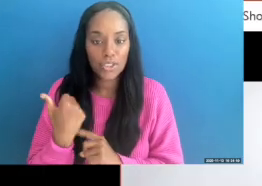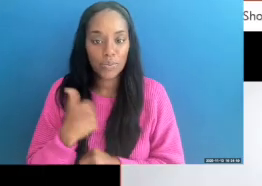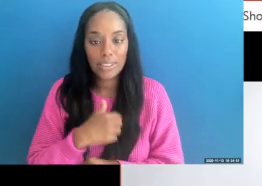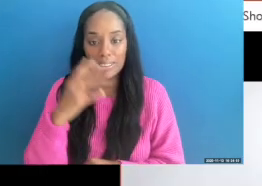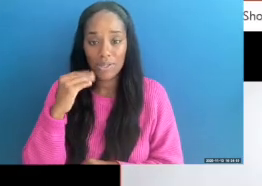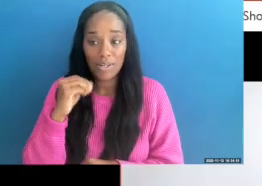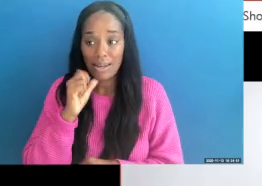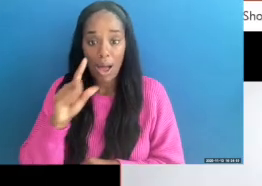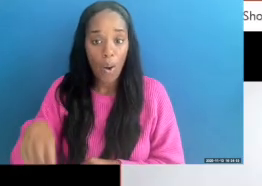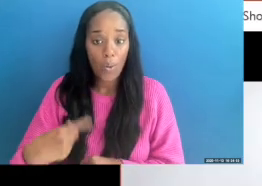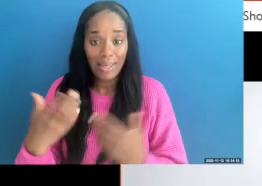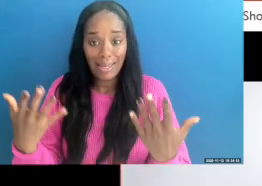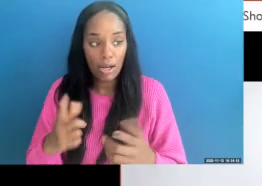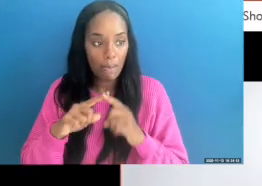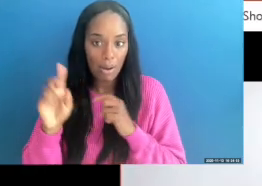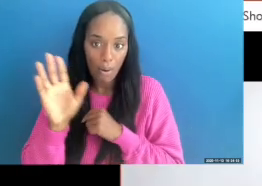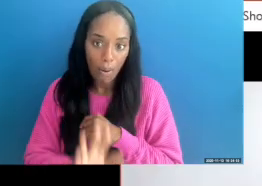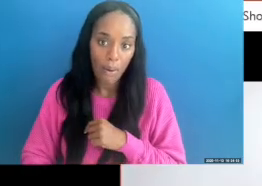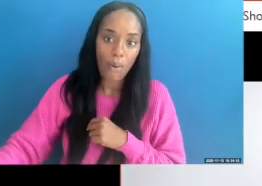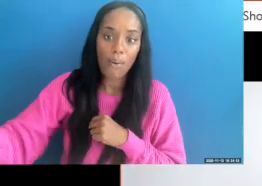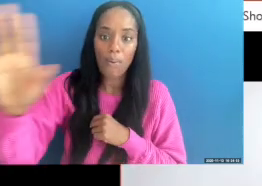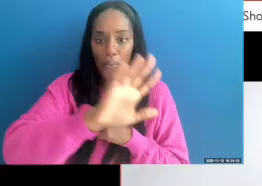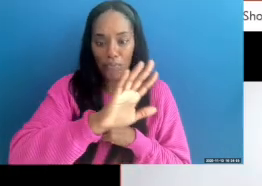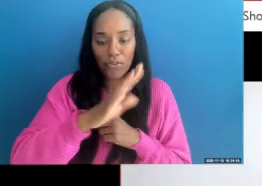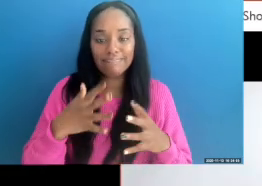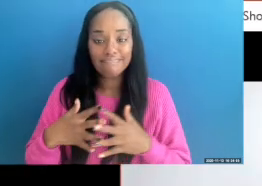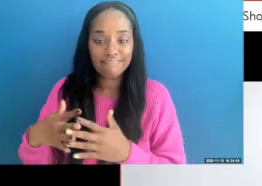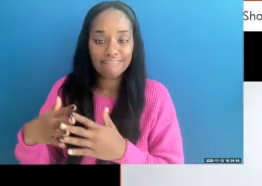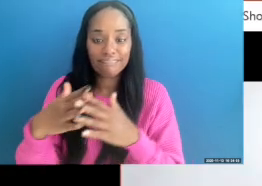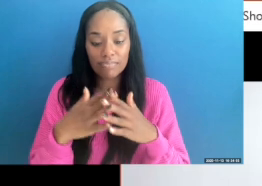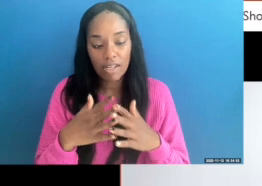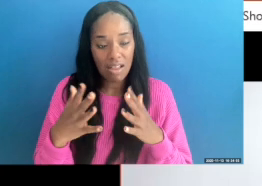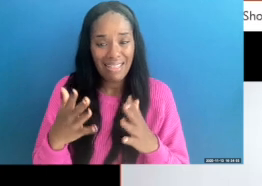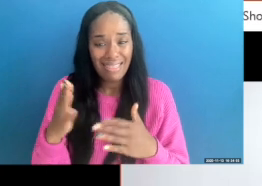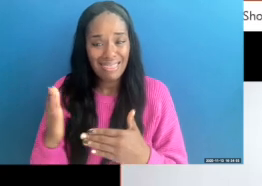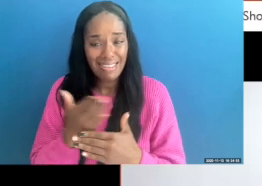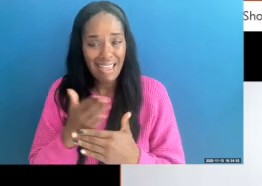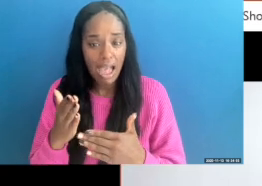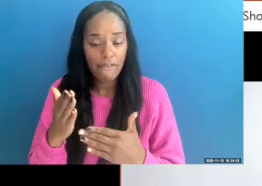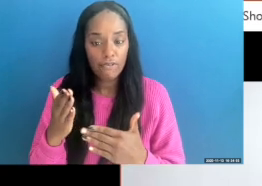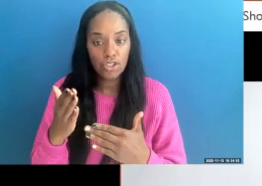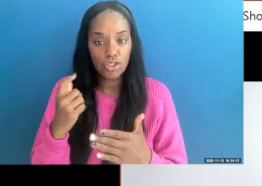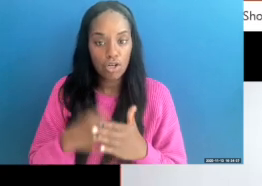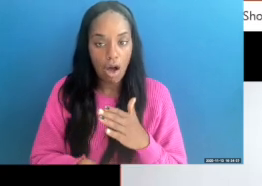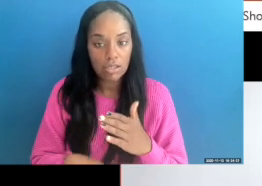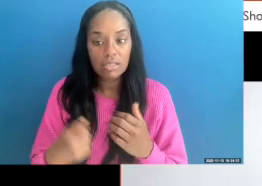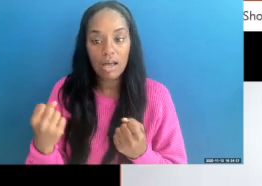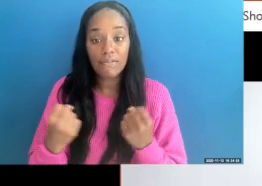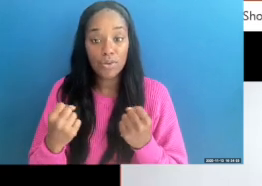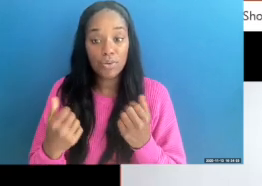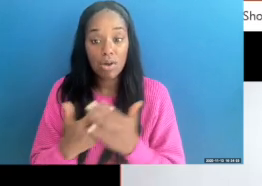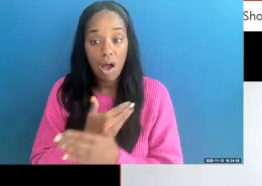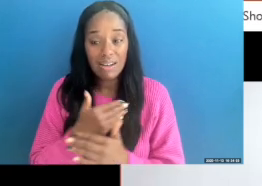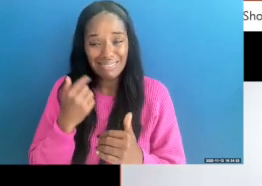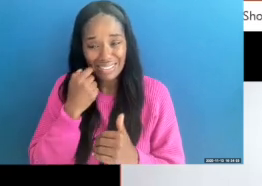we're experiencing, not only here in California, but across the nation. We just had the average cost of new